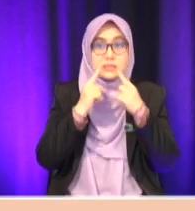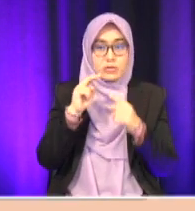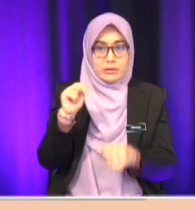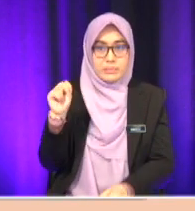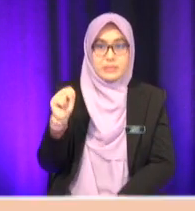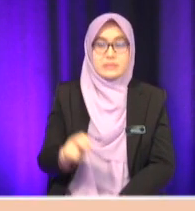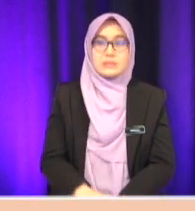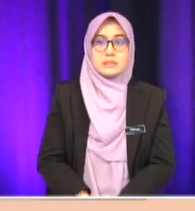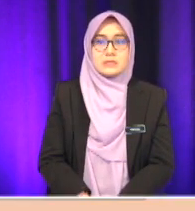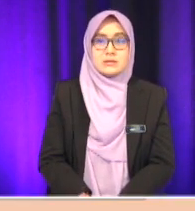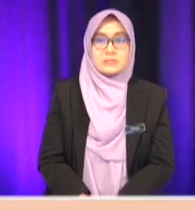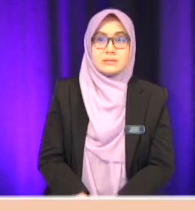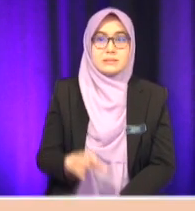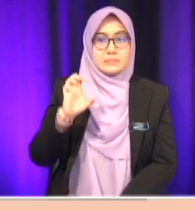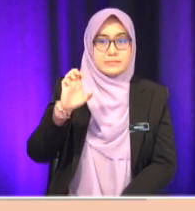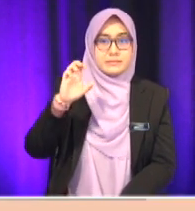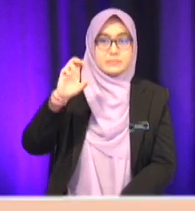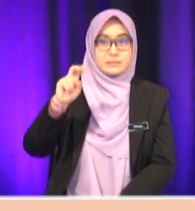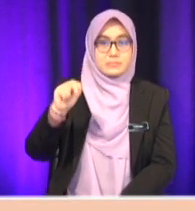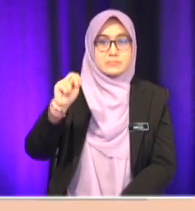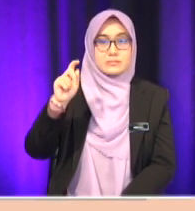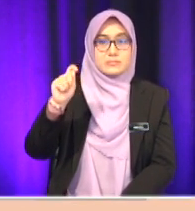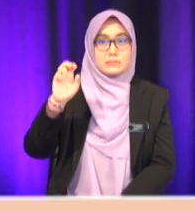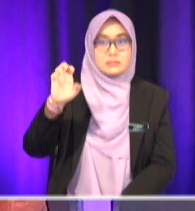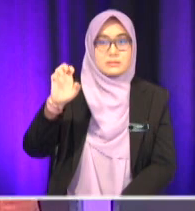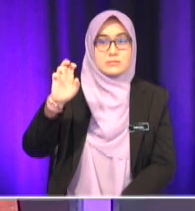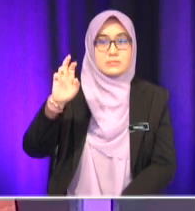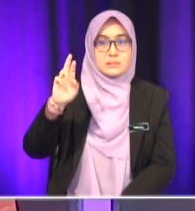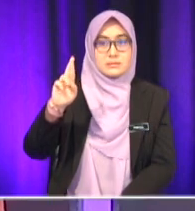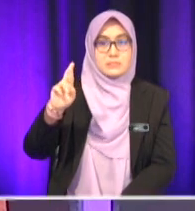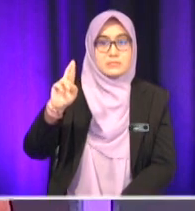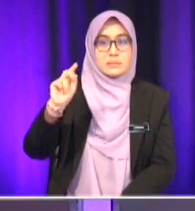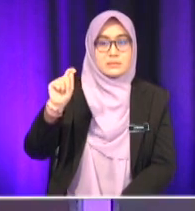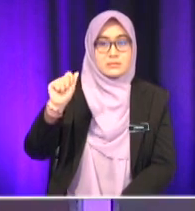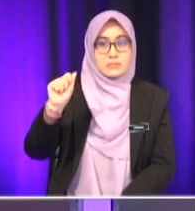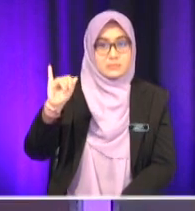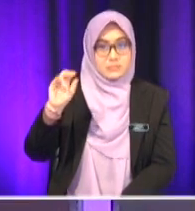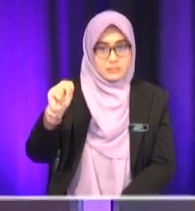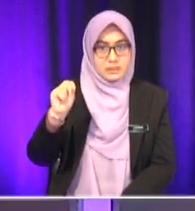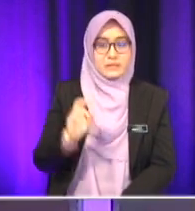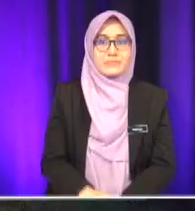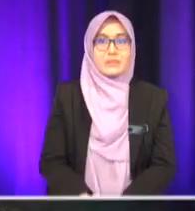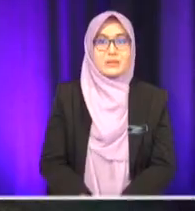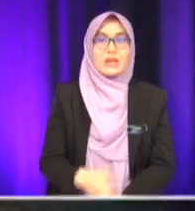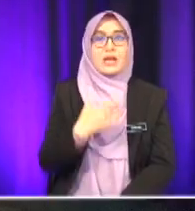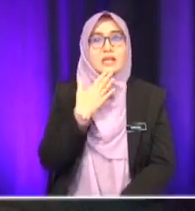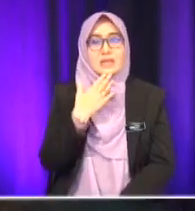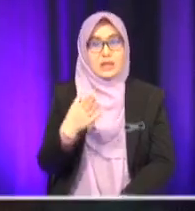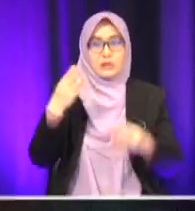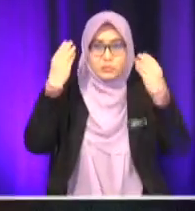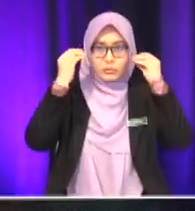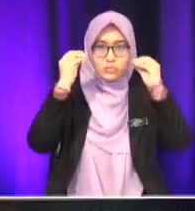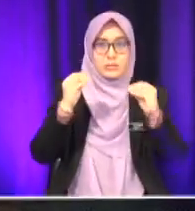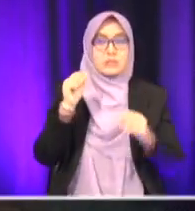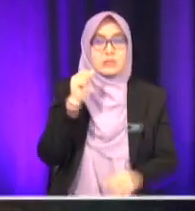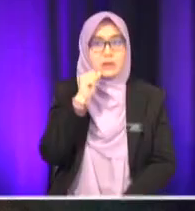10. Remember, transfer your answer. Okay. Alright. Thank you once again, Madam Eileen, for sharing all